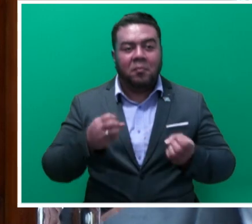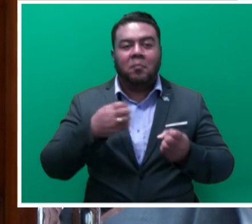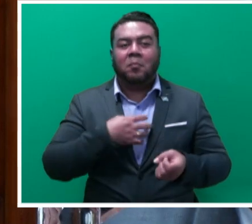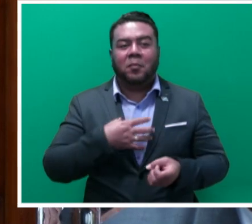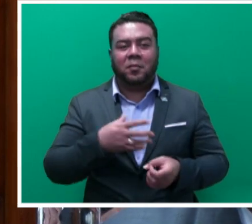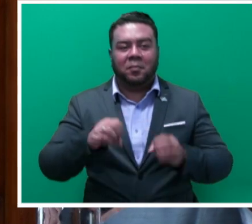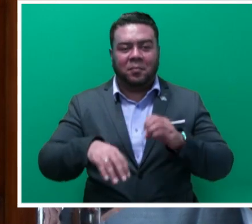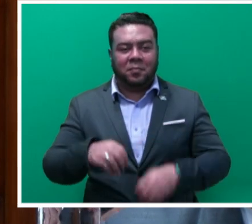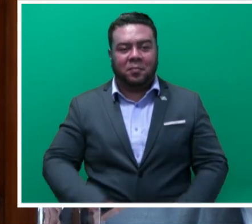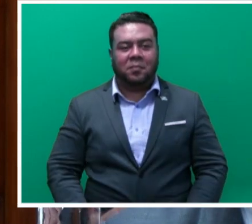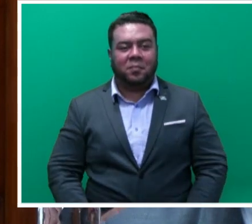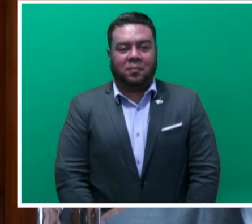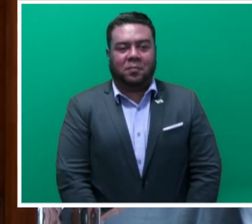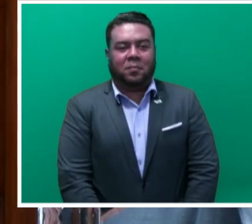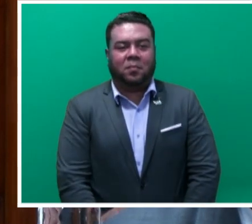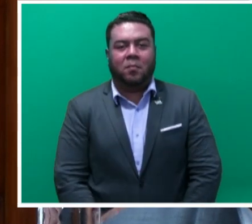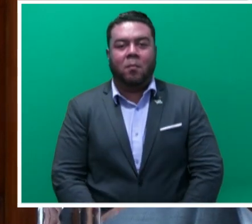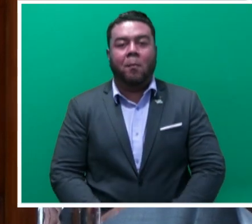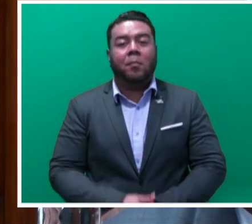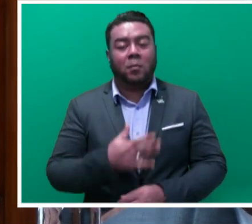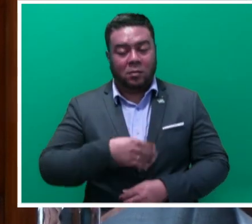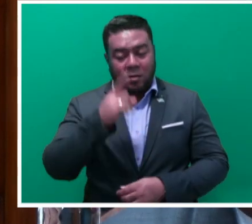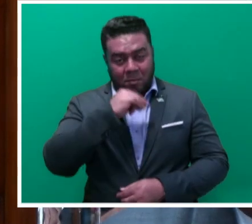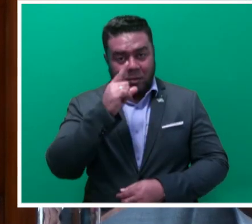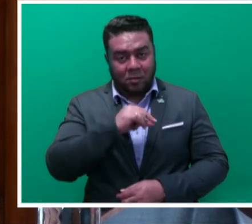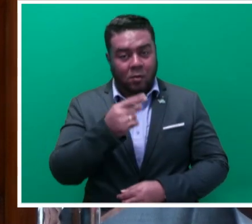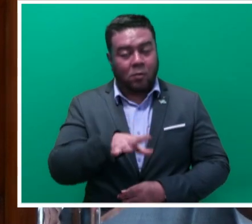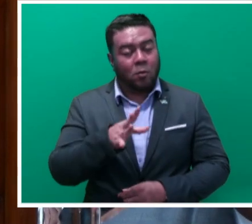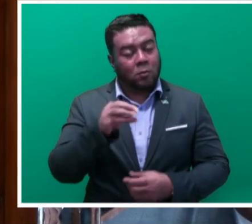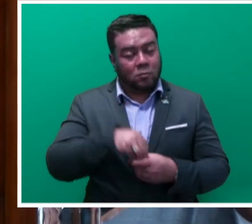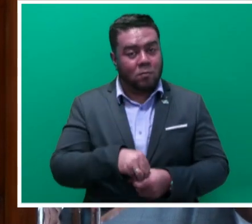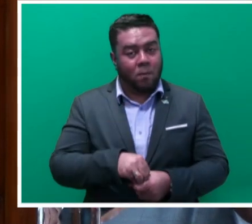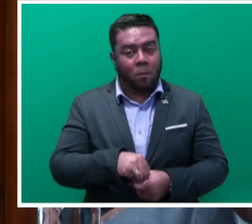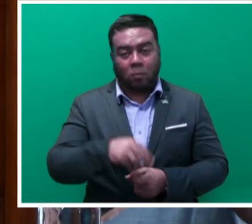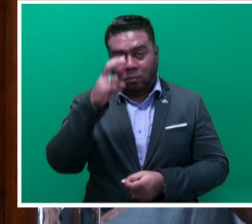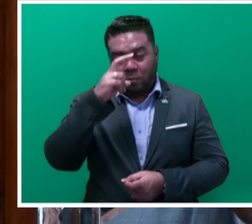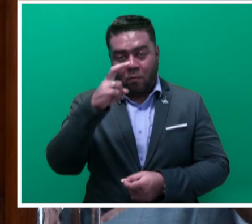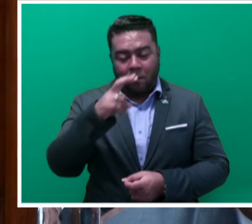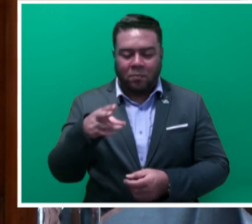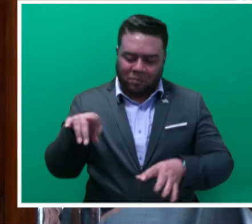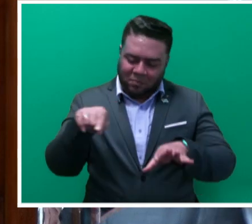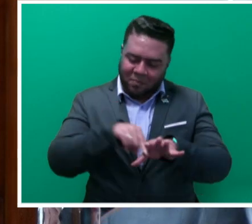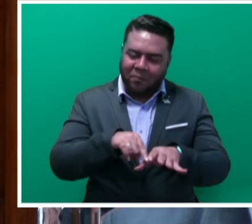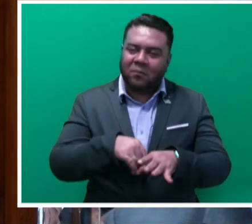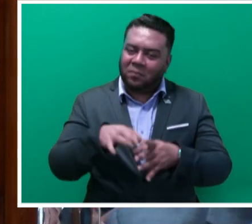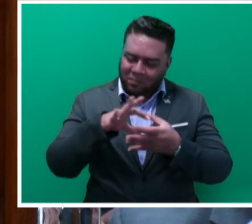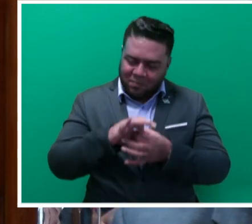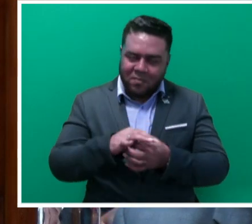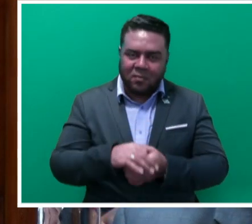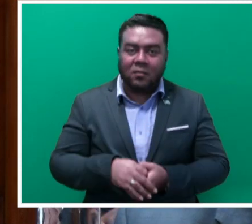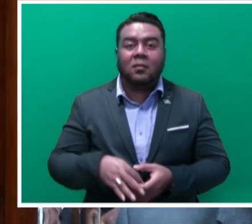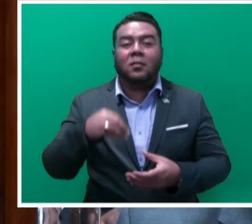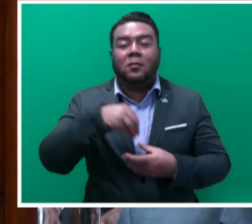advantages of the Academy is its ability to conduct all necessary training internally. This